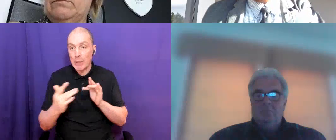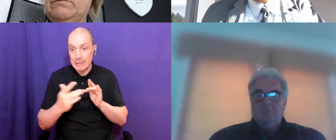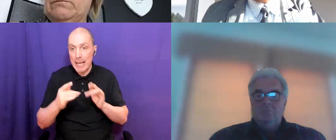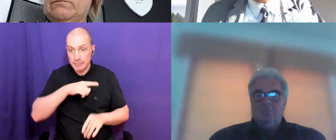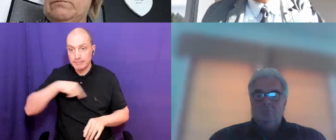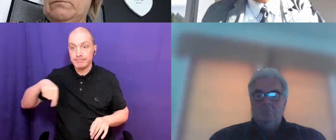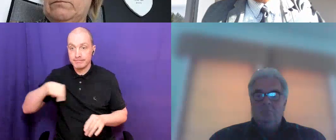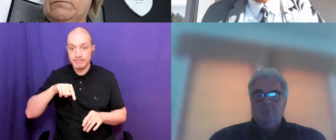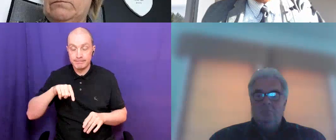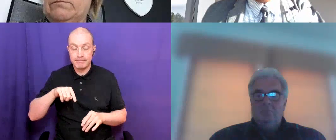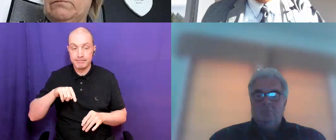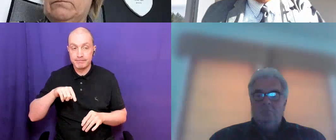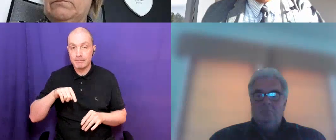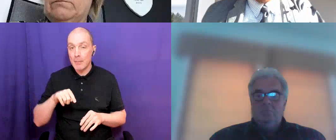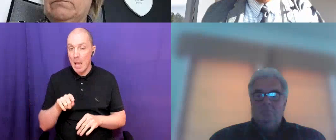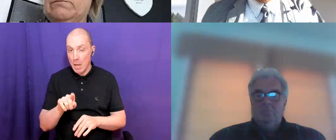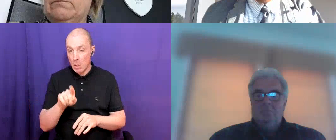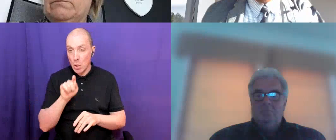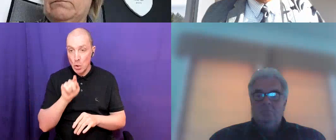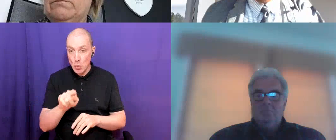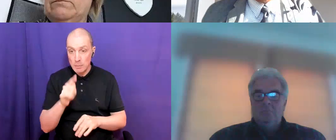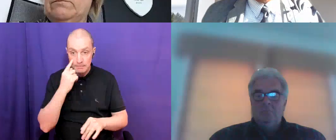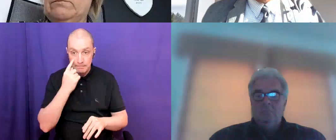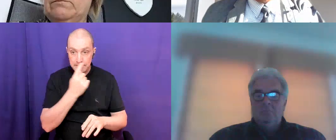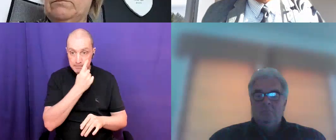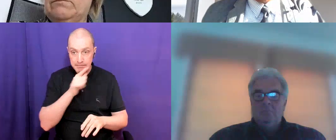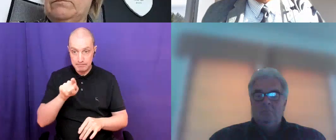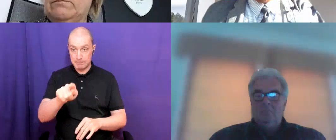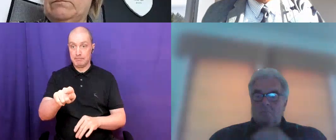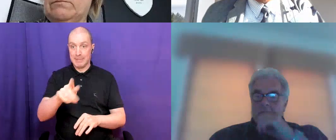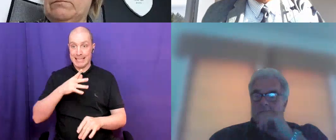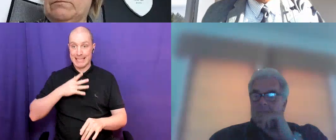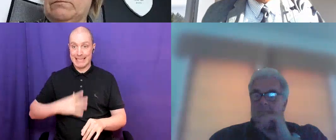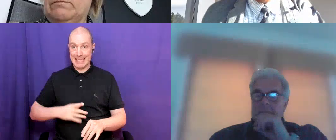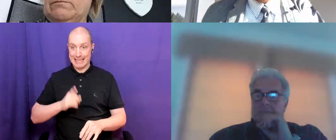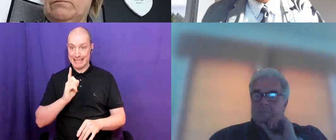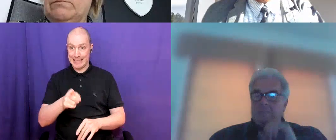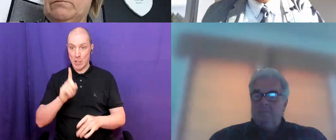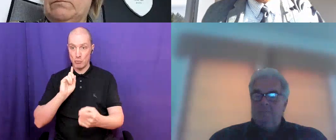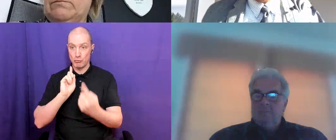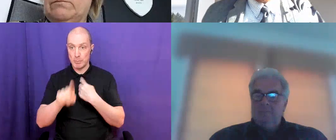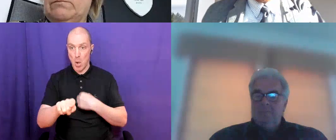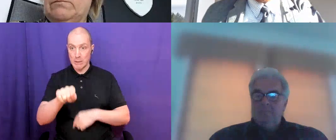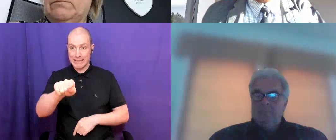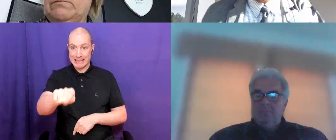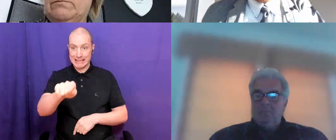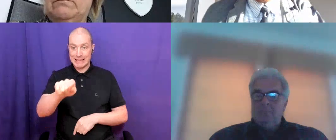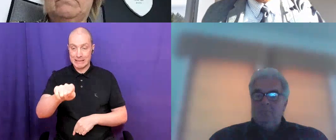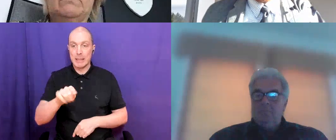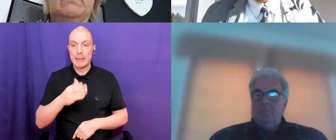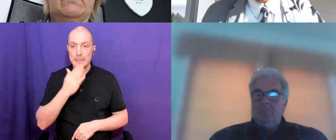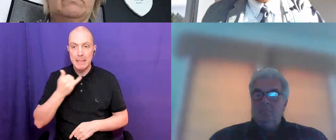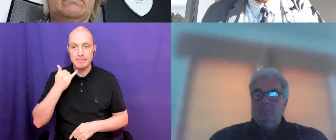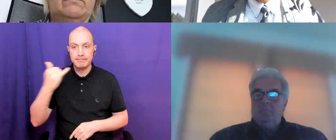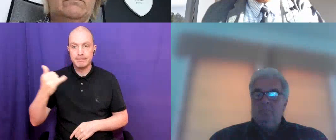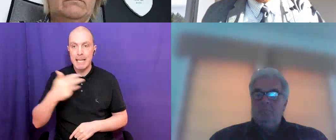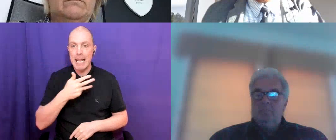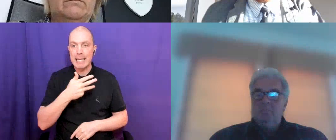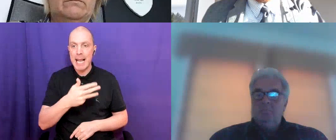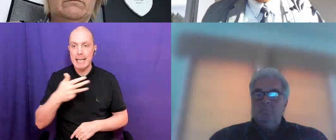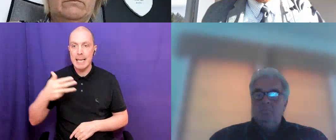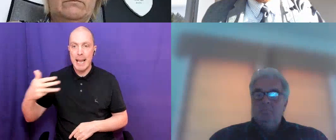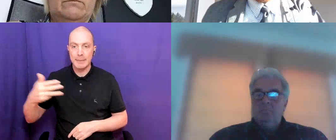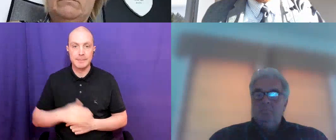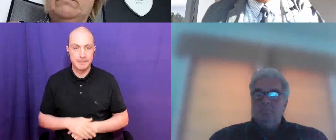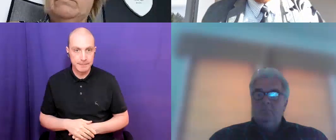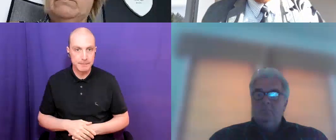an immediate police response, please contact us by calling 999. I say that's the kind of main points that I wanted to cover this